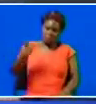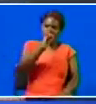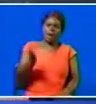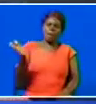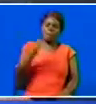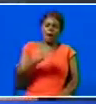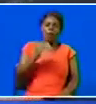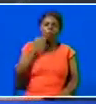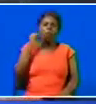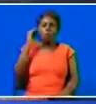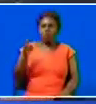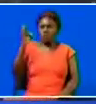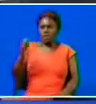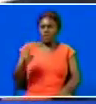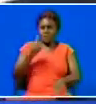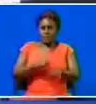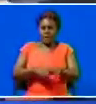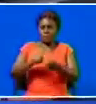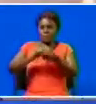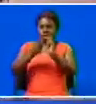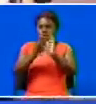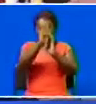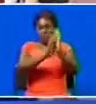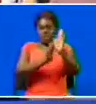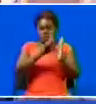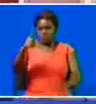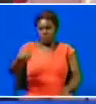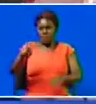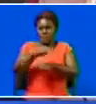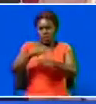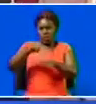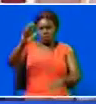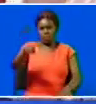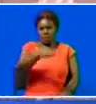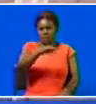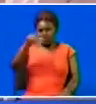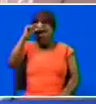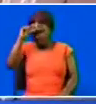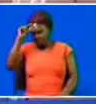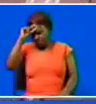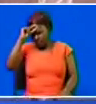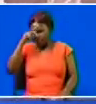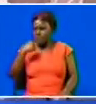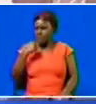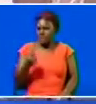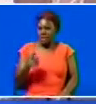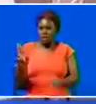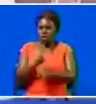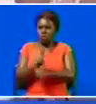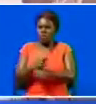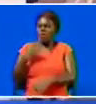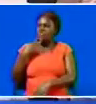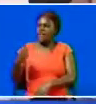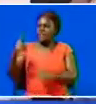in future if amendments into security bill are passed by the National Assembly. The government estimates to be using up to